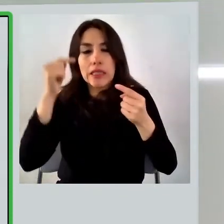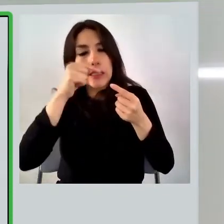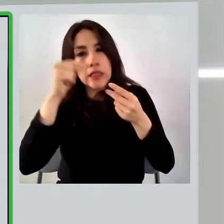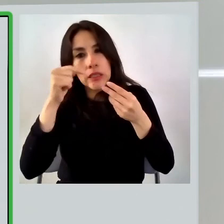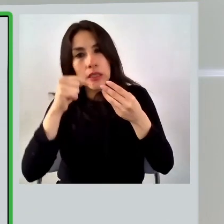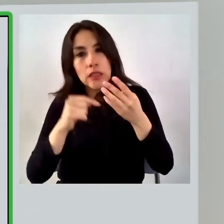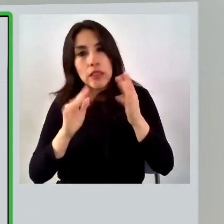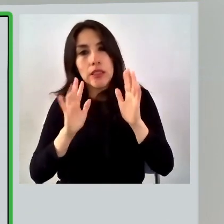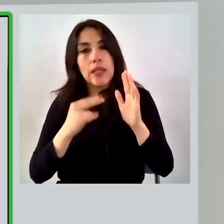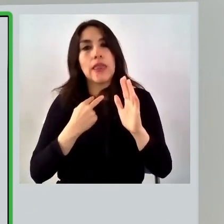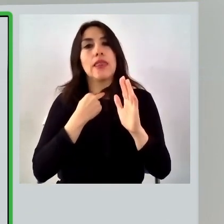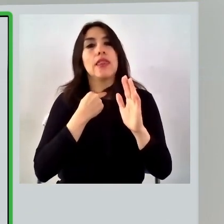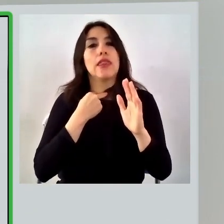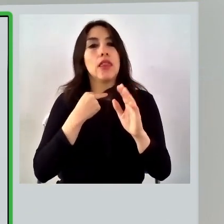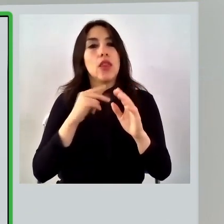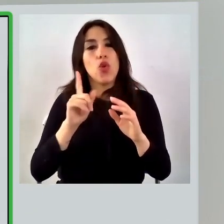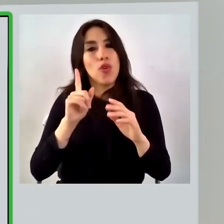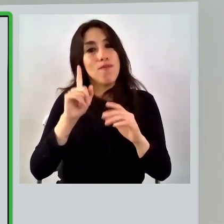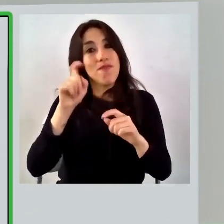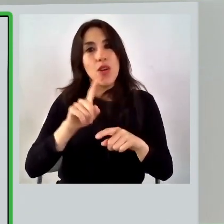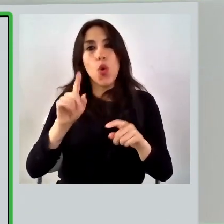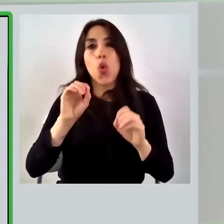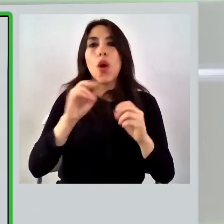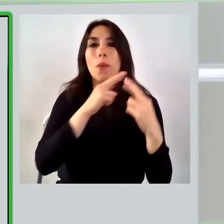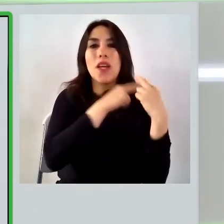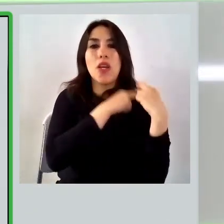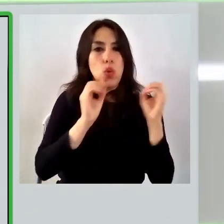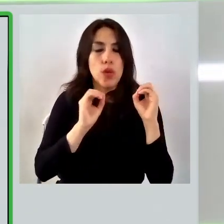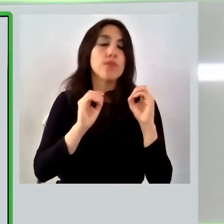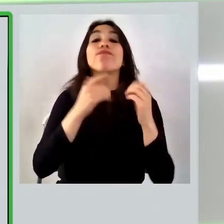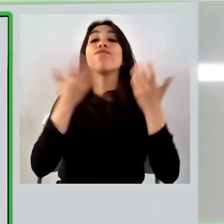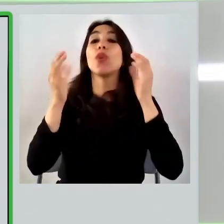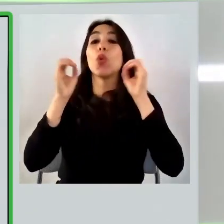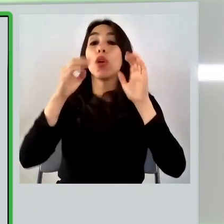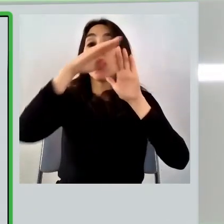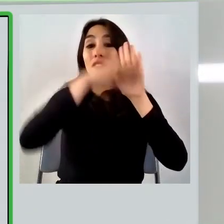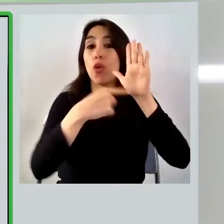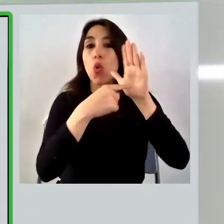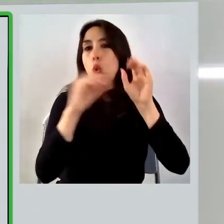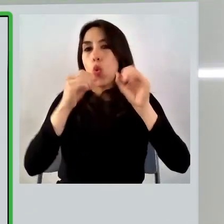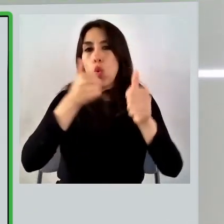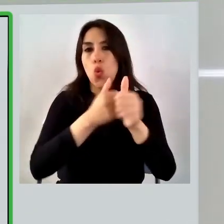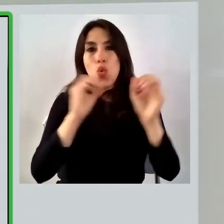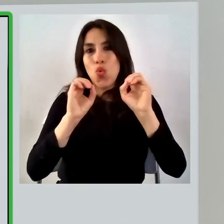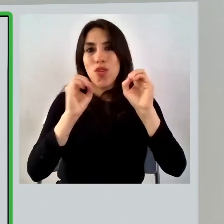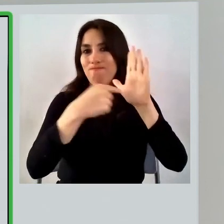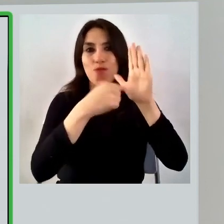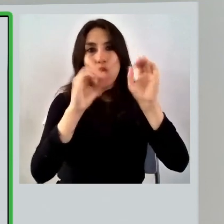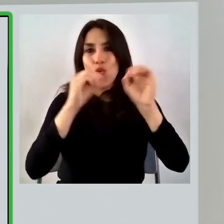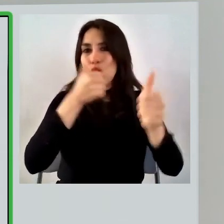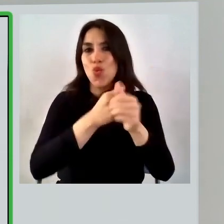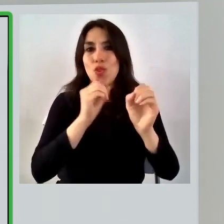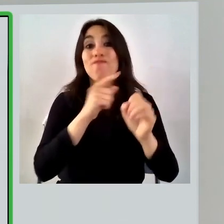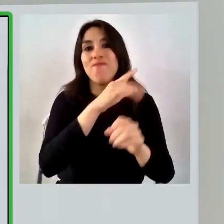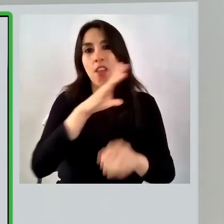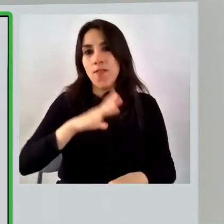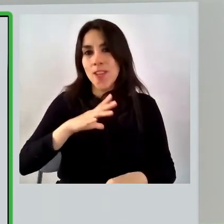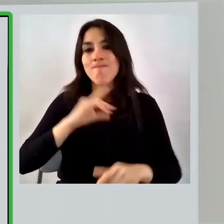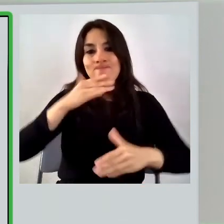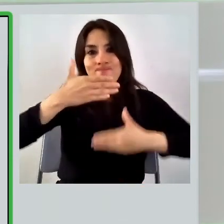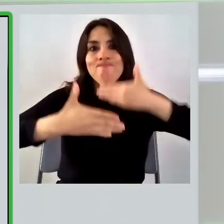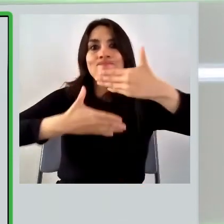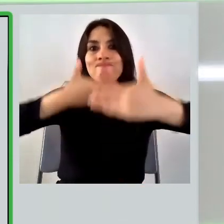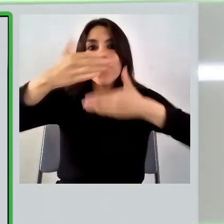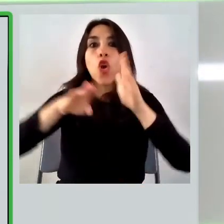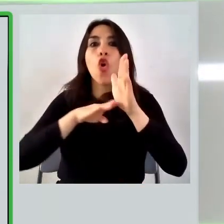in the design, the development process, businesses find themselves exposed to legal,